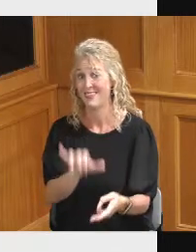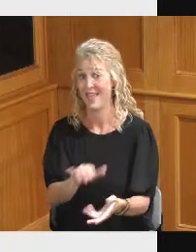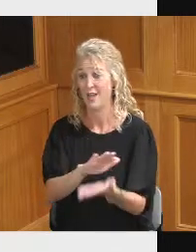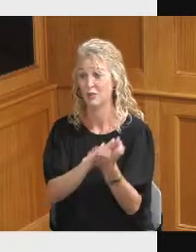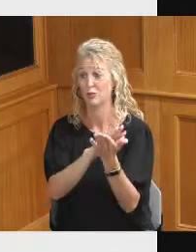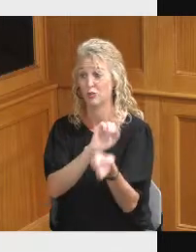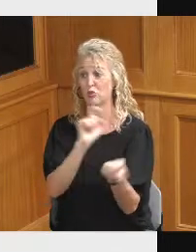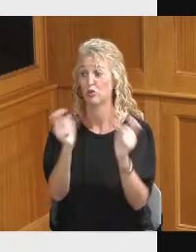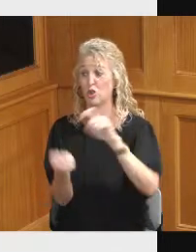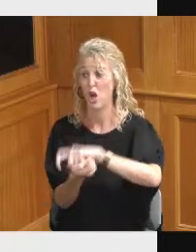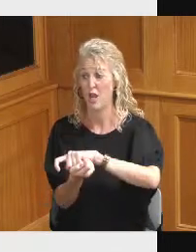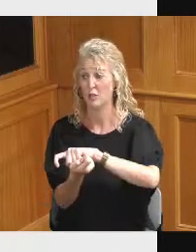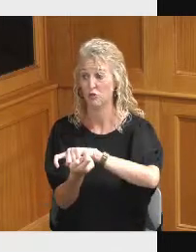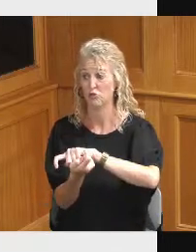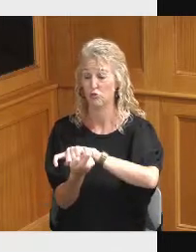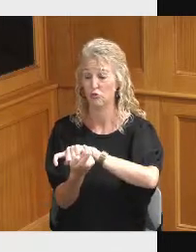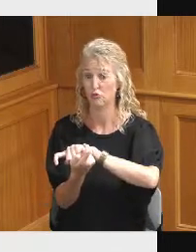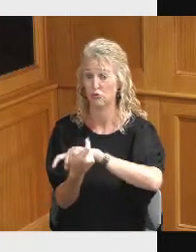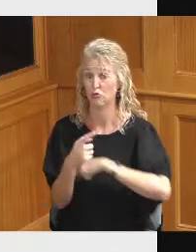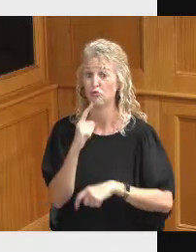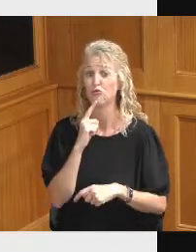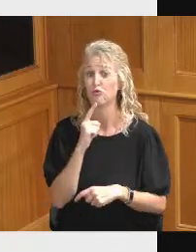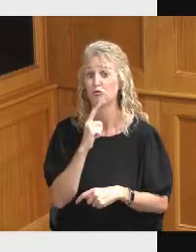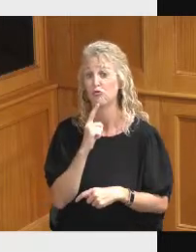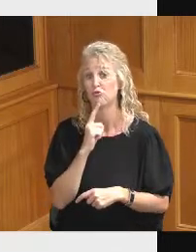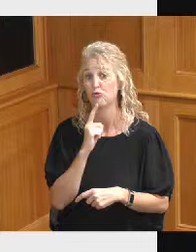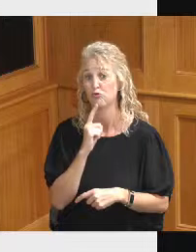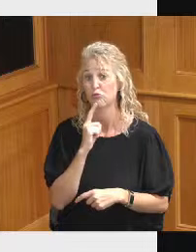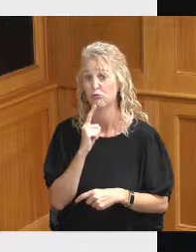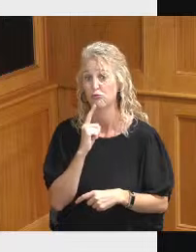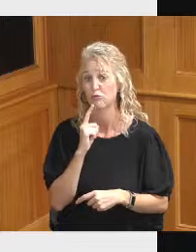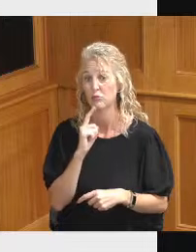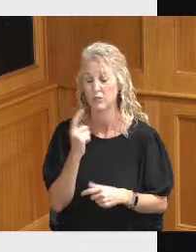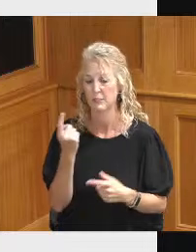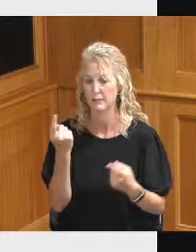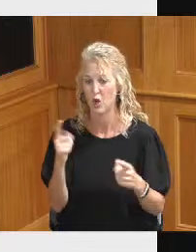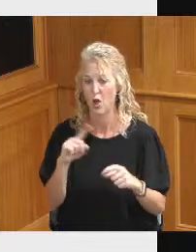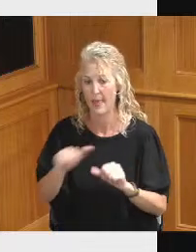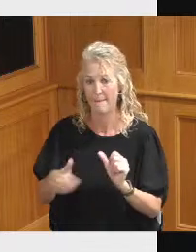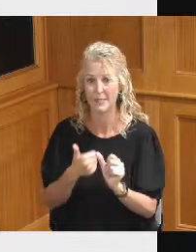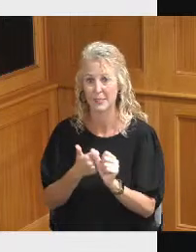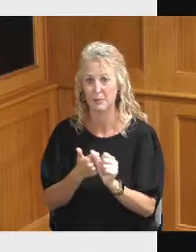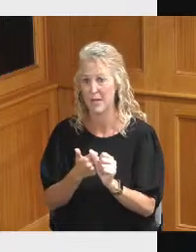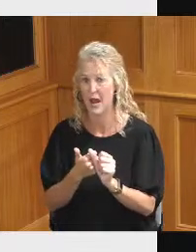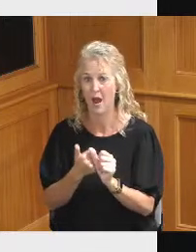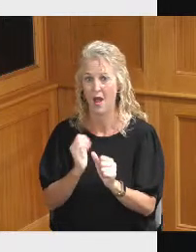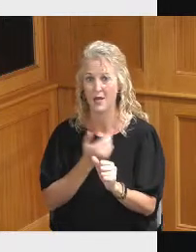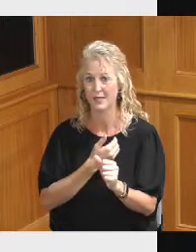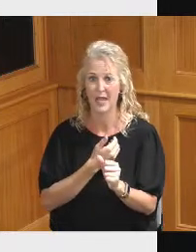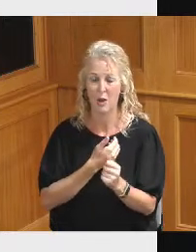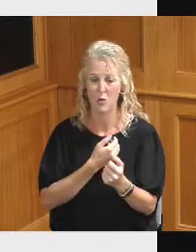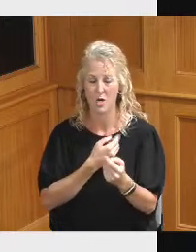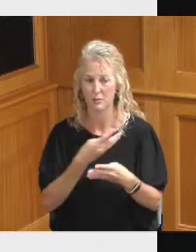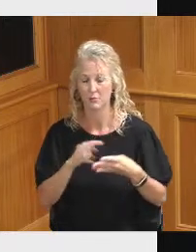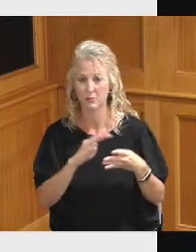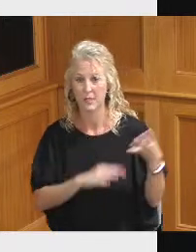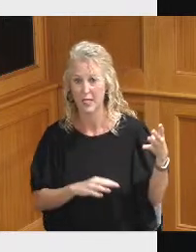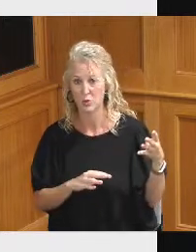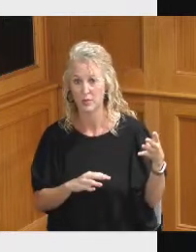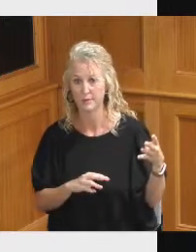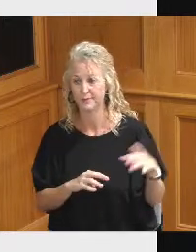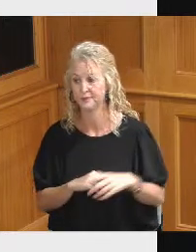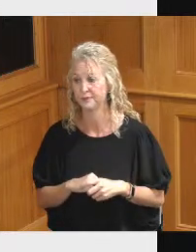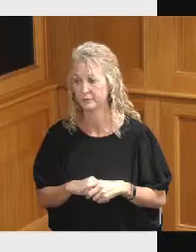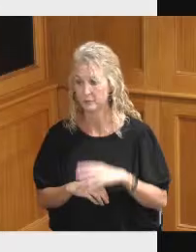that allocation, and this is really all just the behind the scenes design and formula of the rate